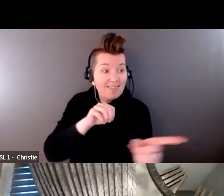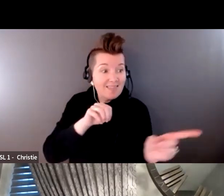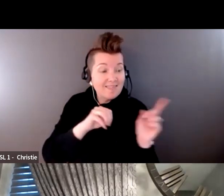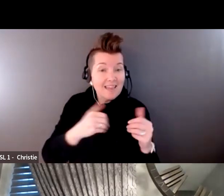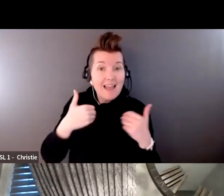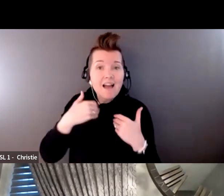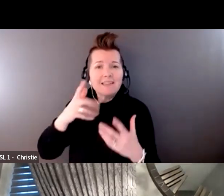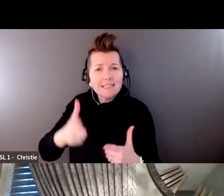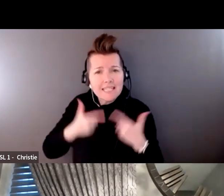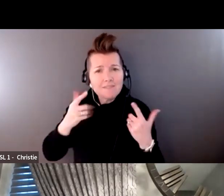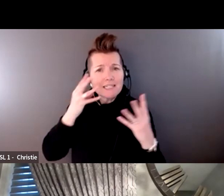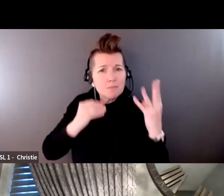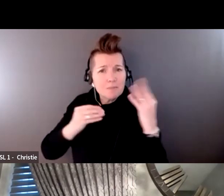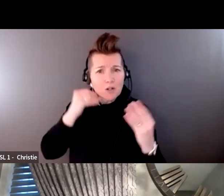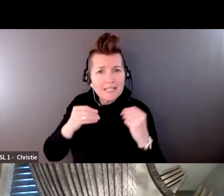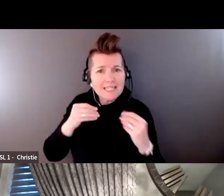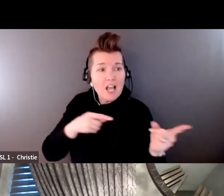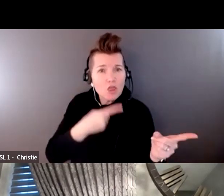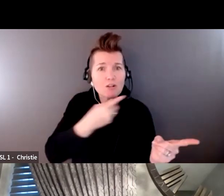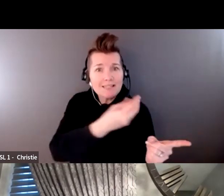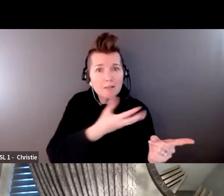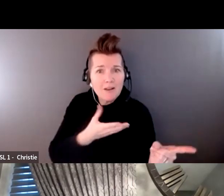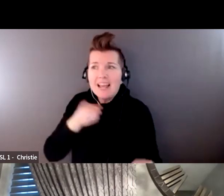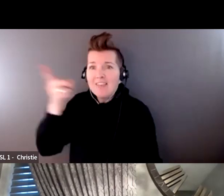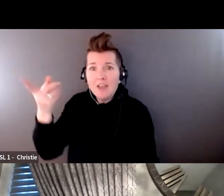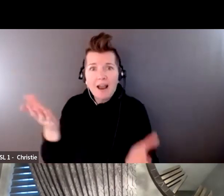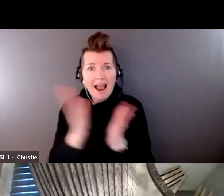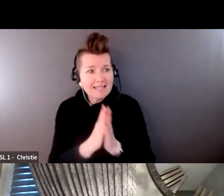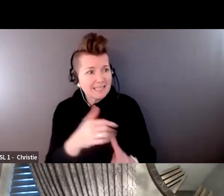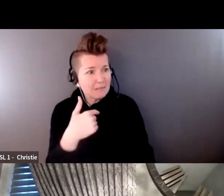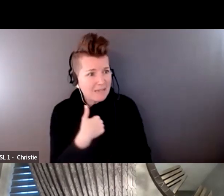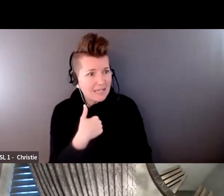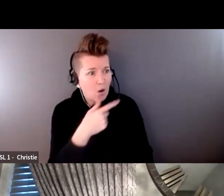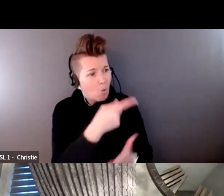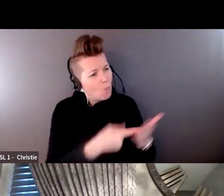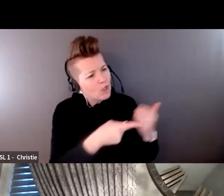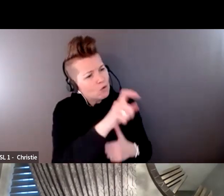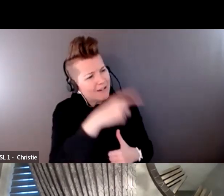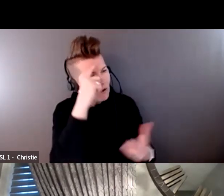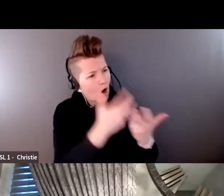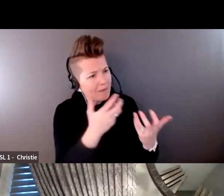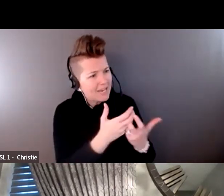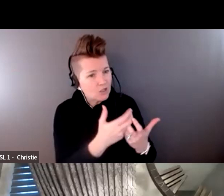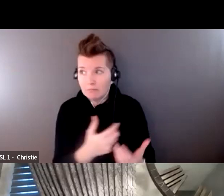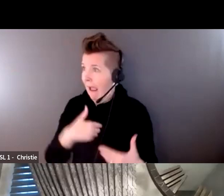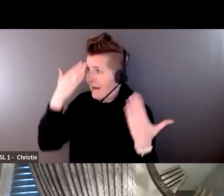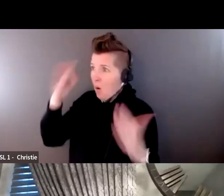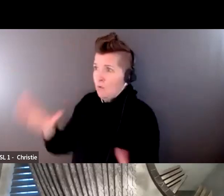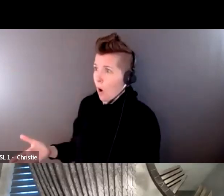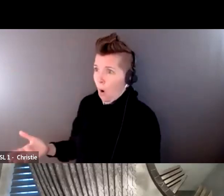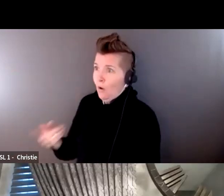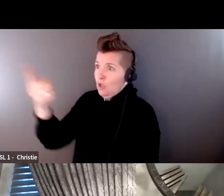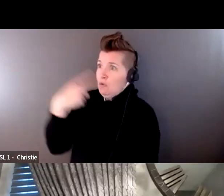saying, employers are asking me what accommodation I need. How the hell do I know? Why don't you tell me? Right. So